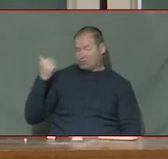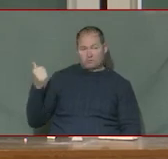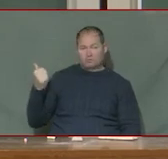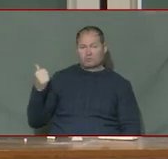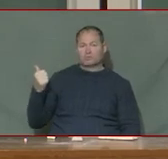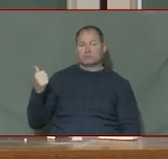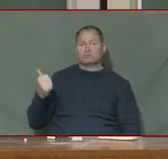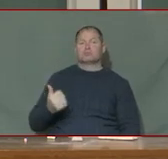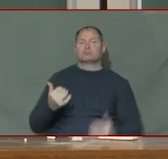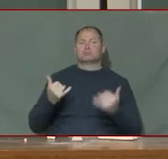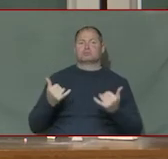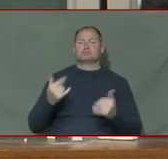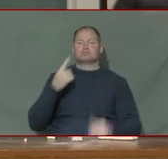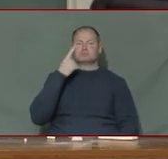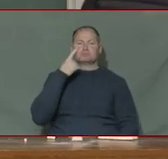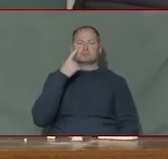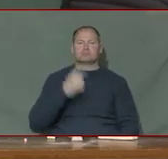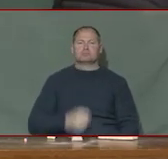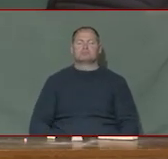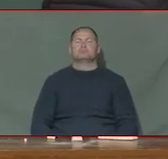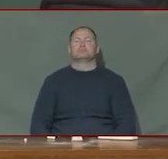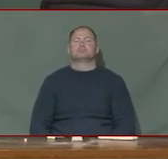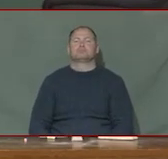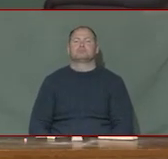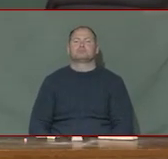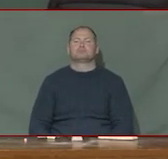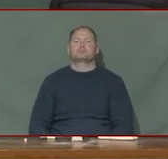Let's quickly have a look here.